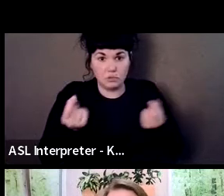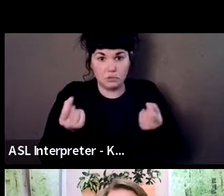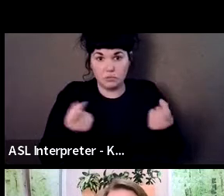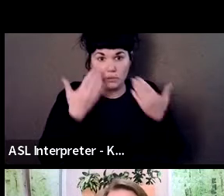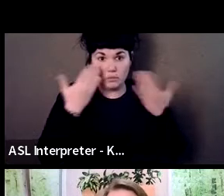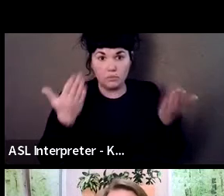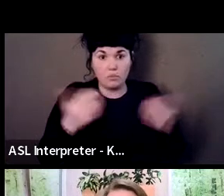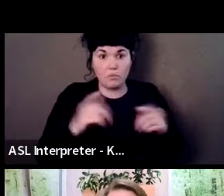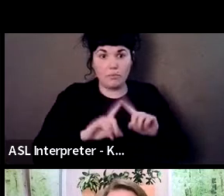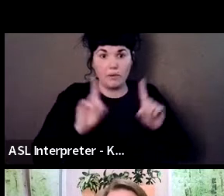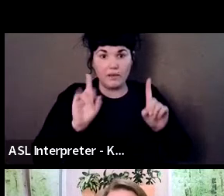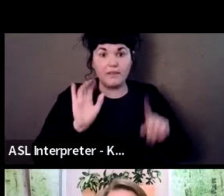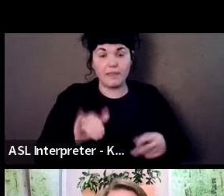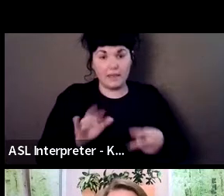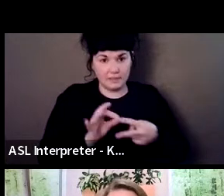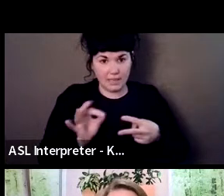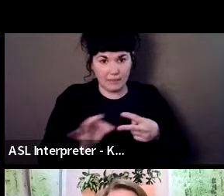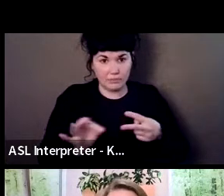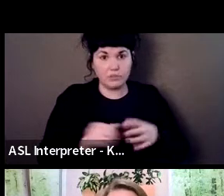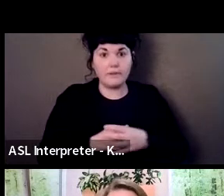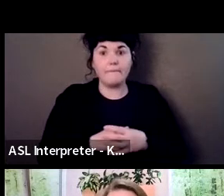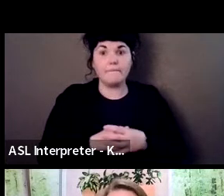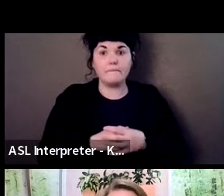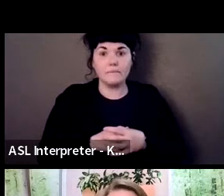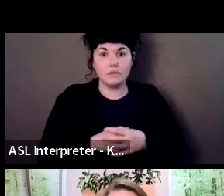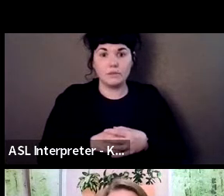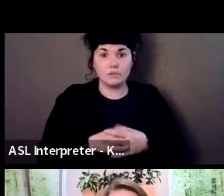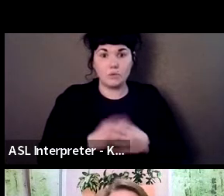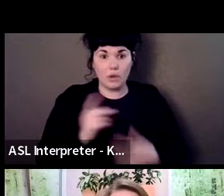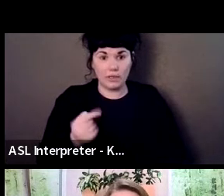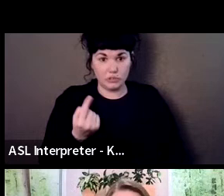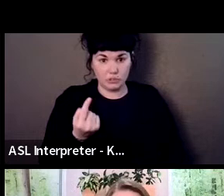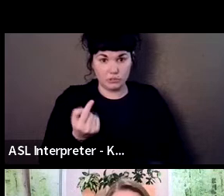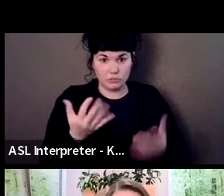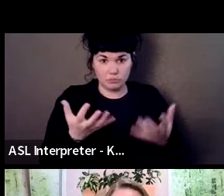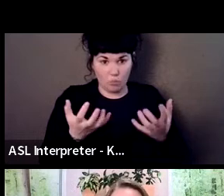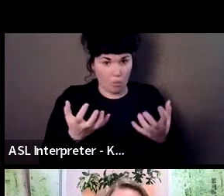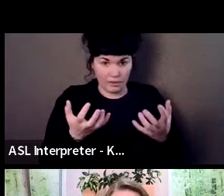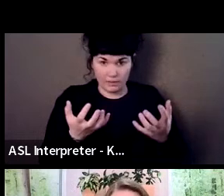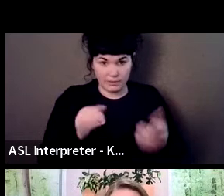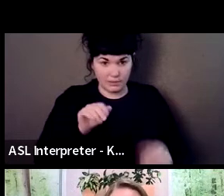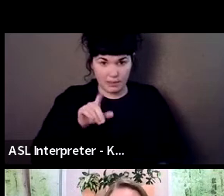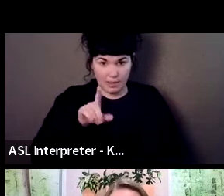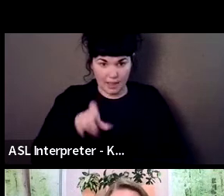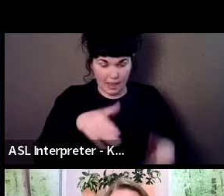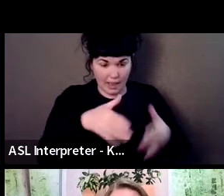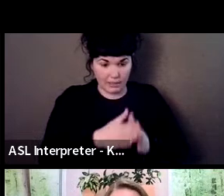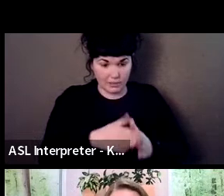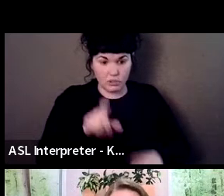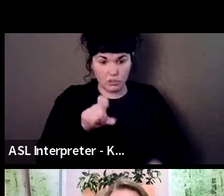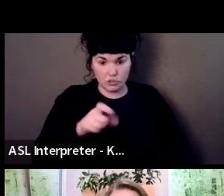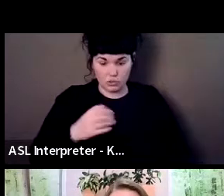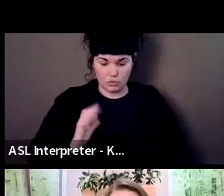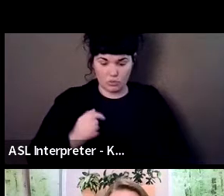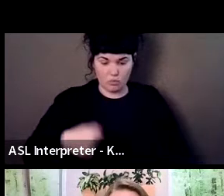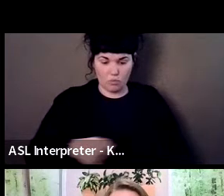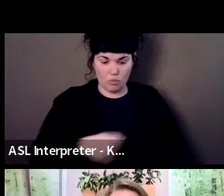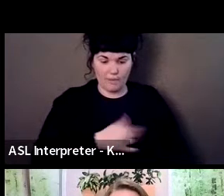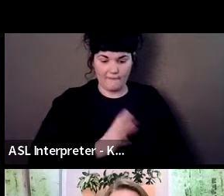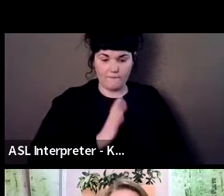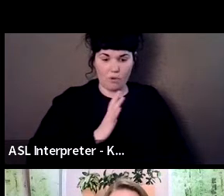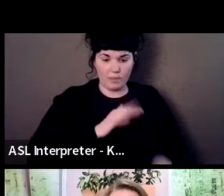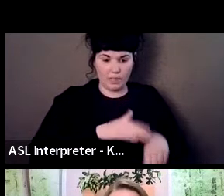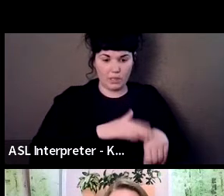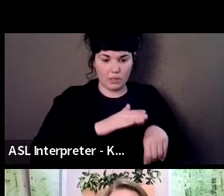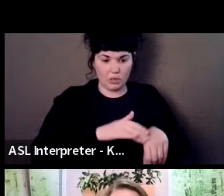but that is an option. And so I just wanted to say, should we formally alert our legal counsel, you know, to the